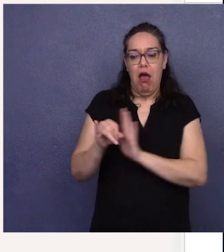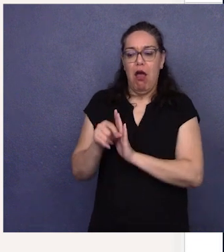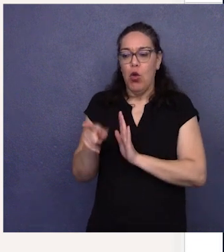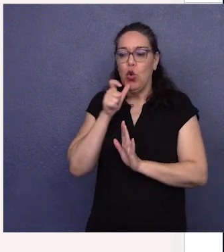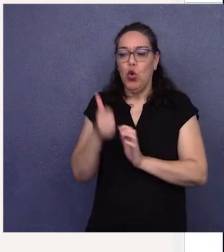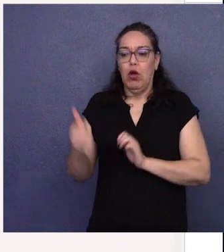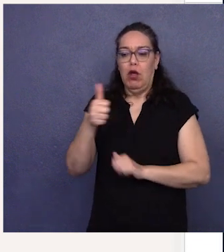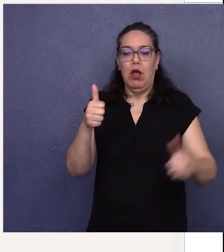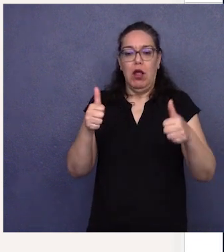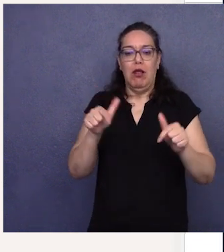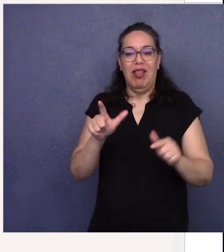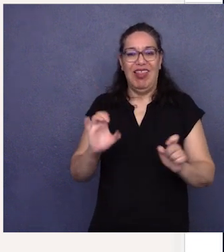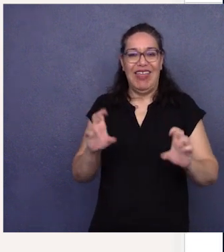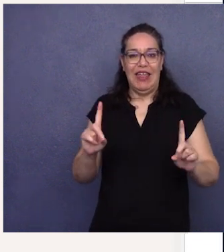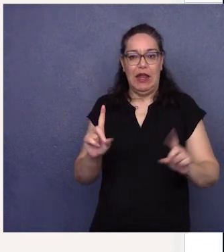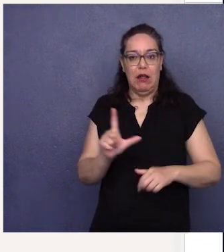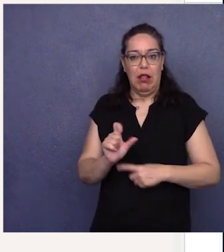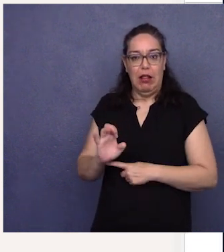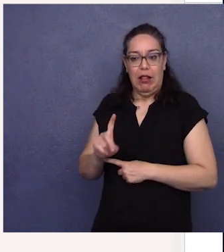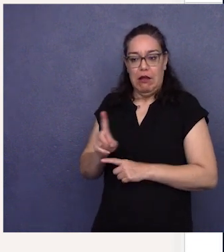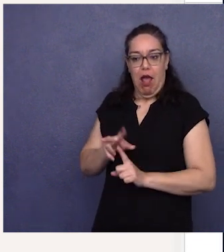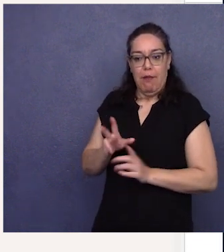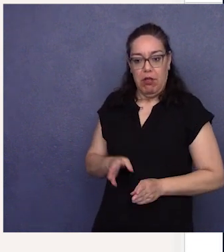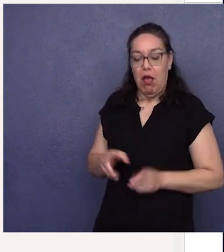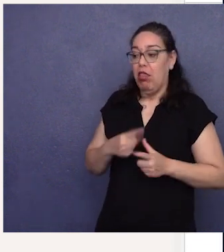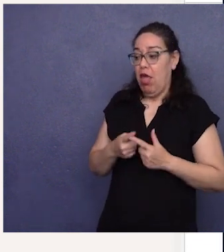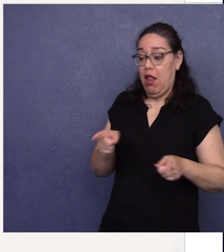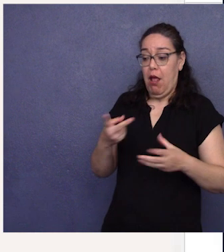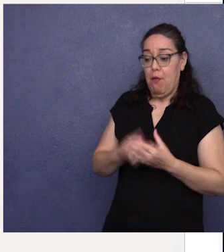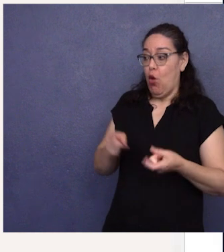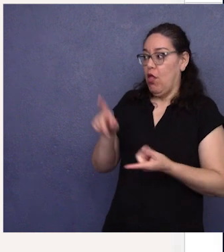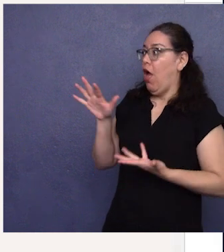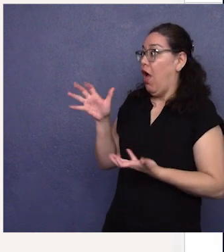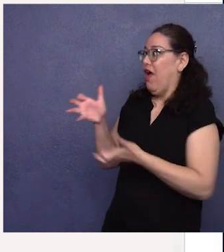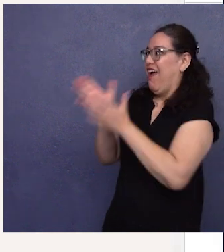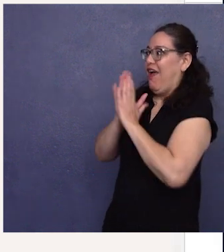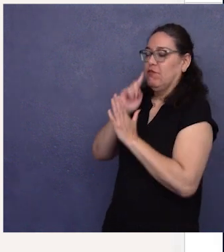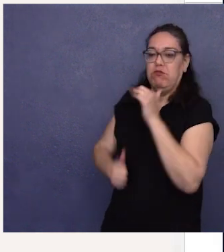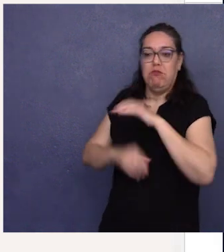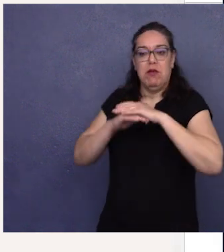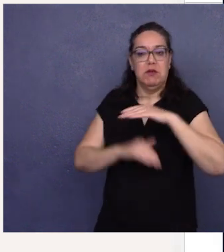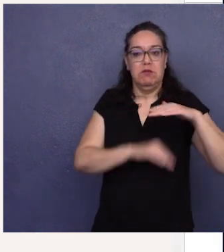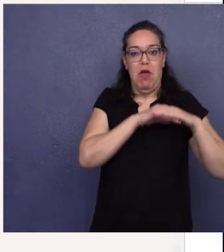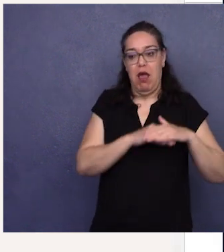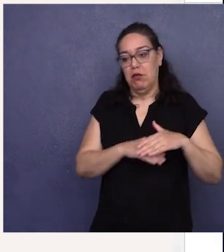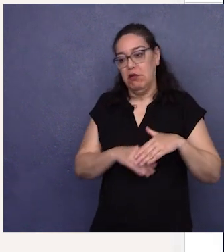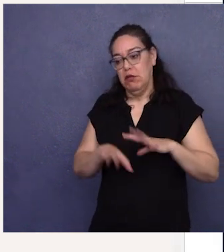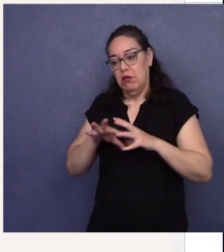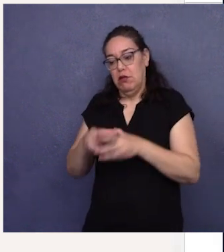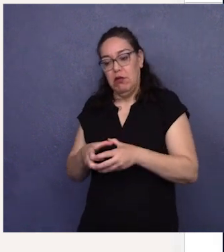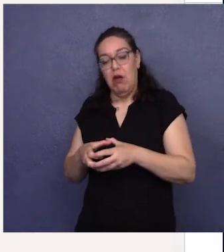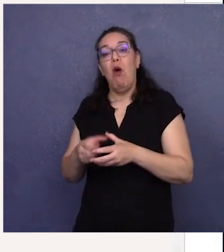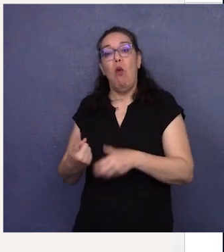will be able to secure as much money as possible, right? Because one collective, 50,000, no,